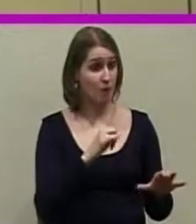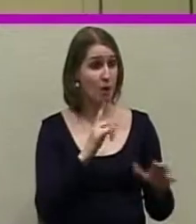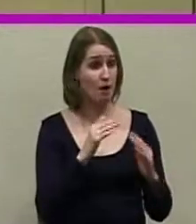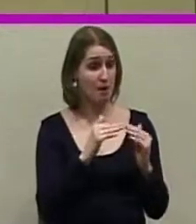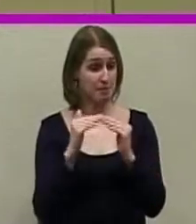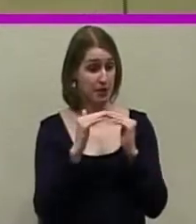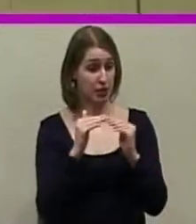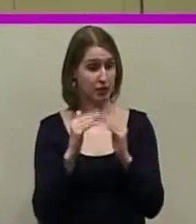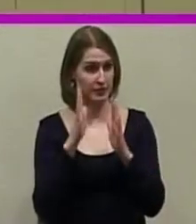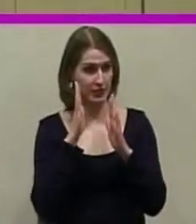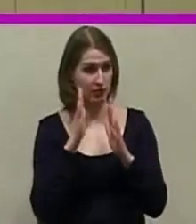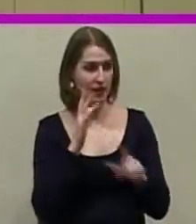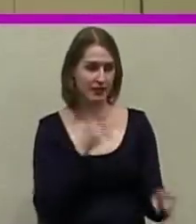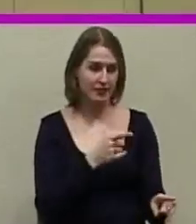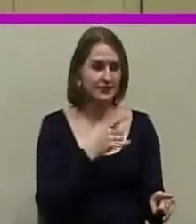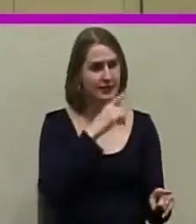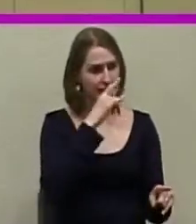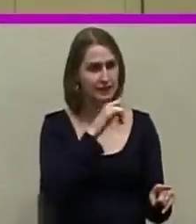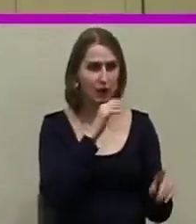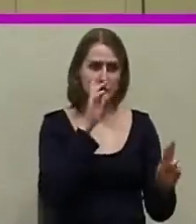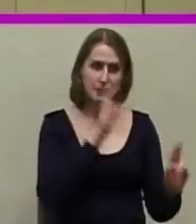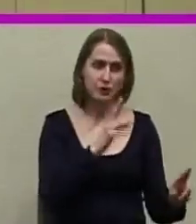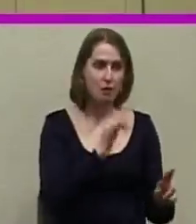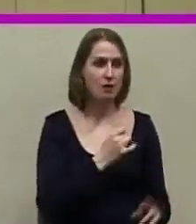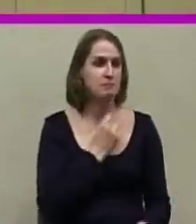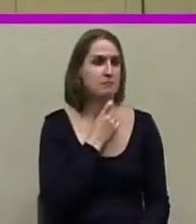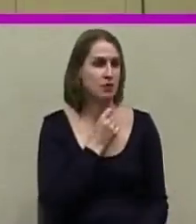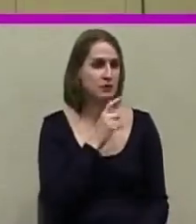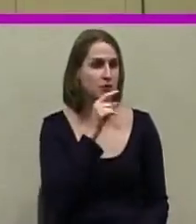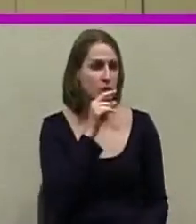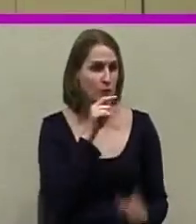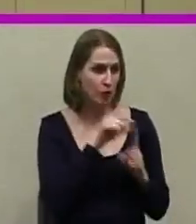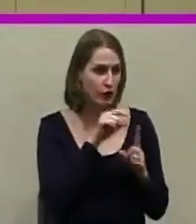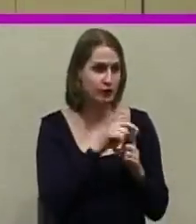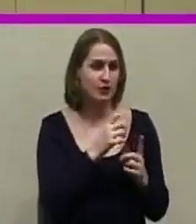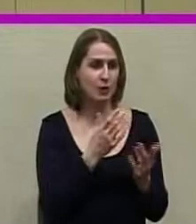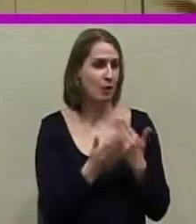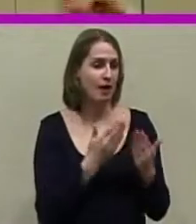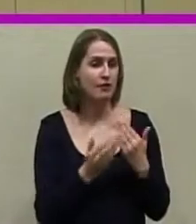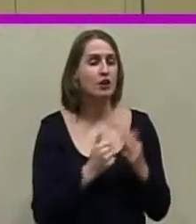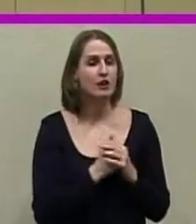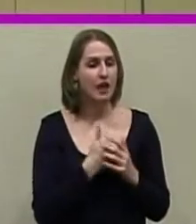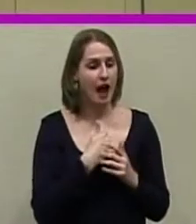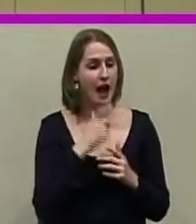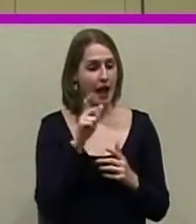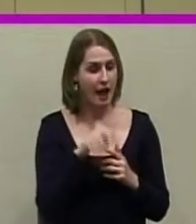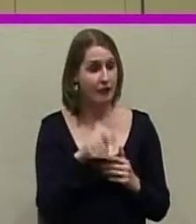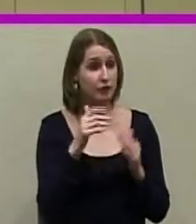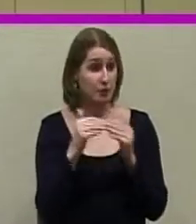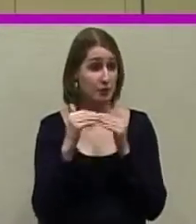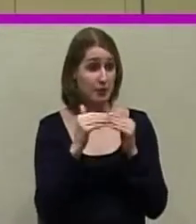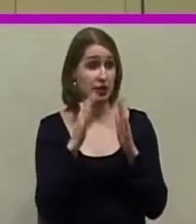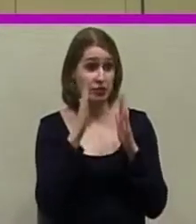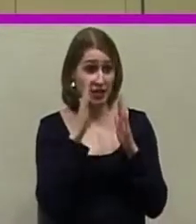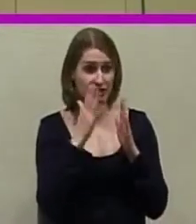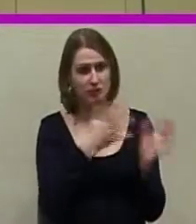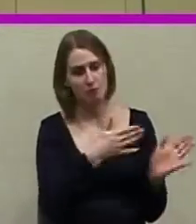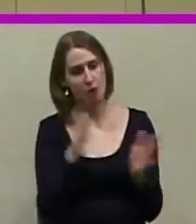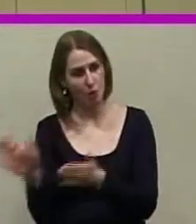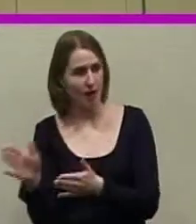kid who's being disrespectful, or the kid who burps out words or this kind of stuff. What I might do is I've got to pull the peer attention away. That's a hard issue to